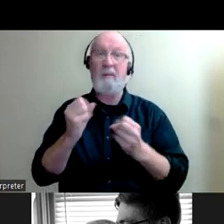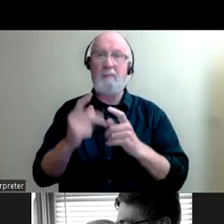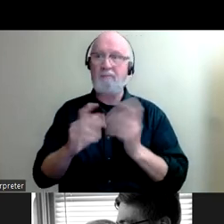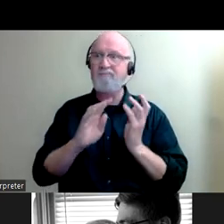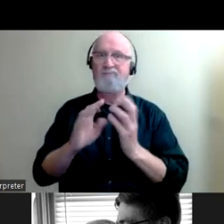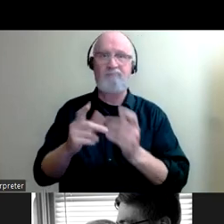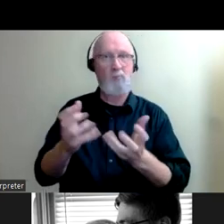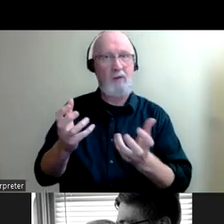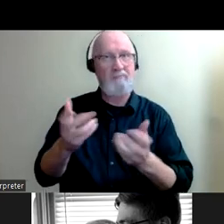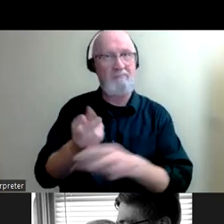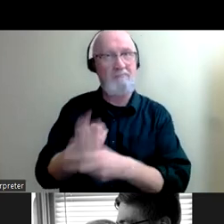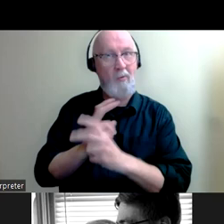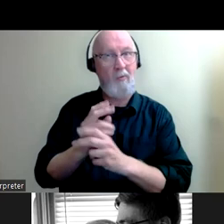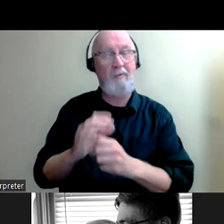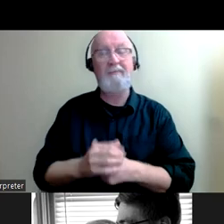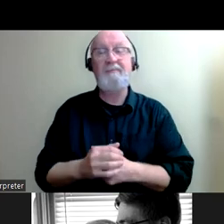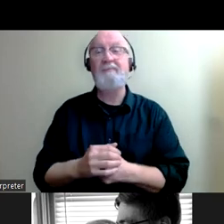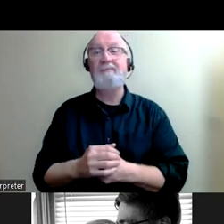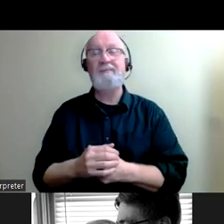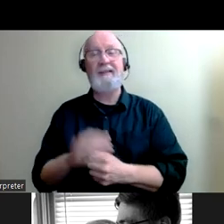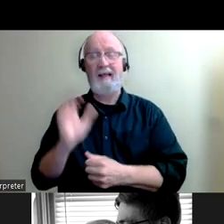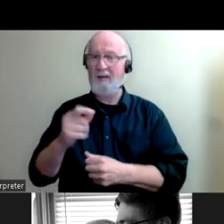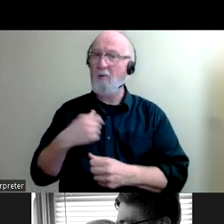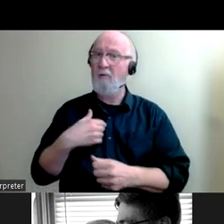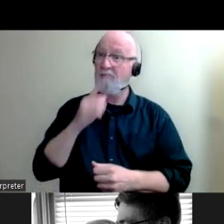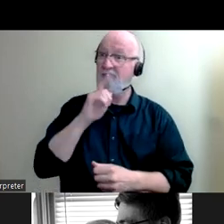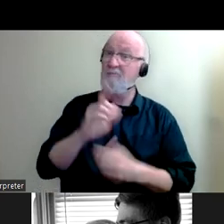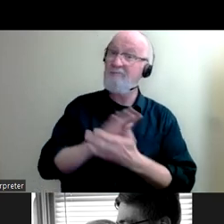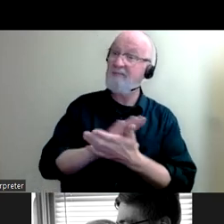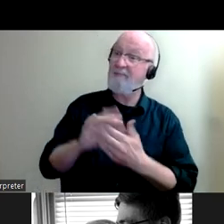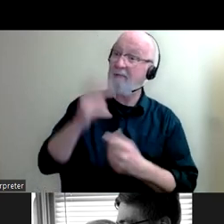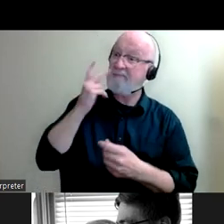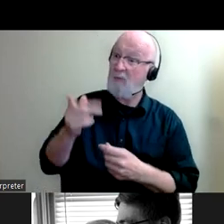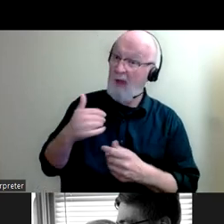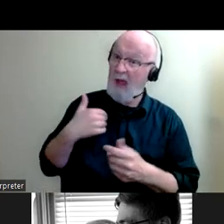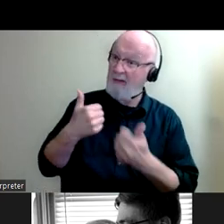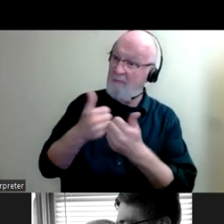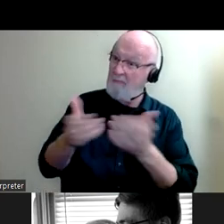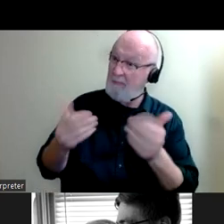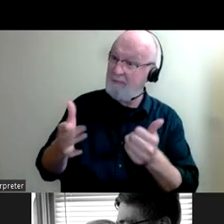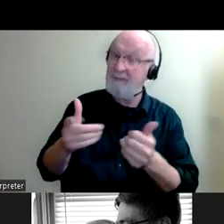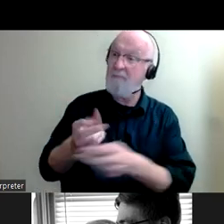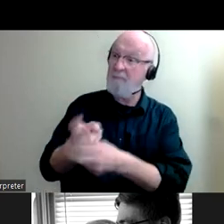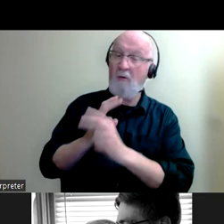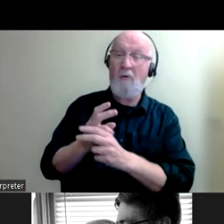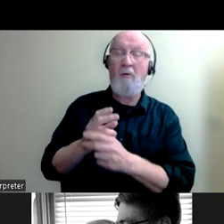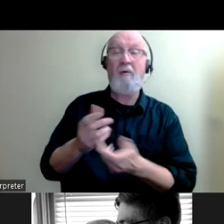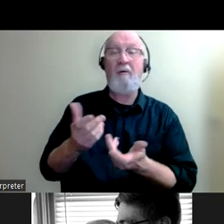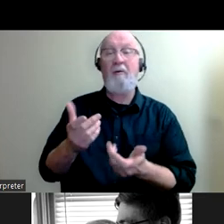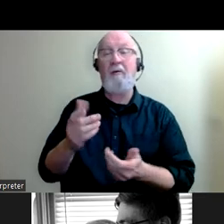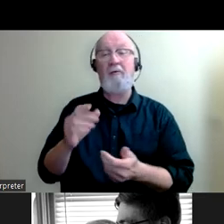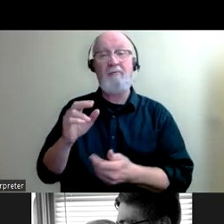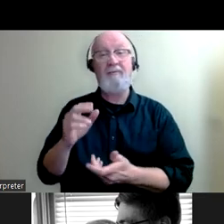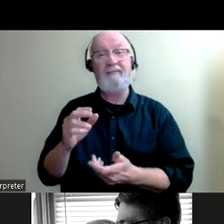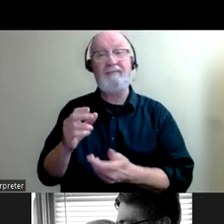It is. I mean, it was nice to see that actually in your presentation, that there are board games to rent, because I